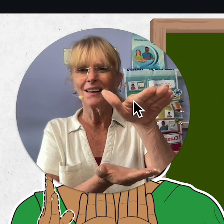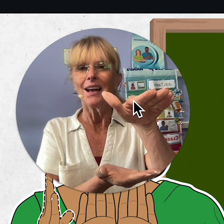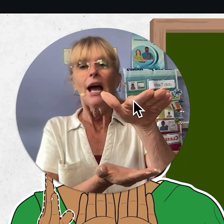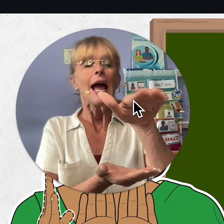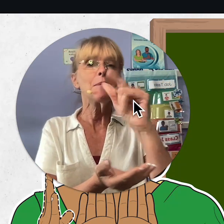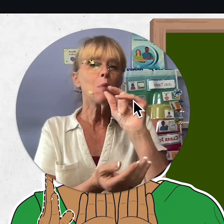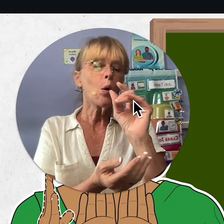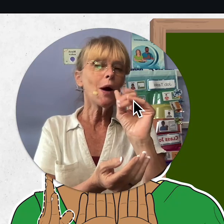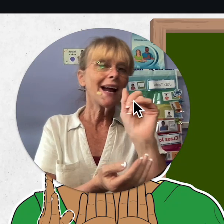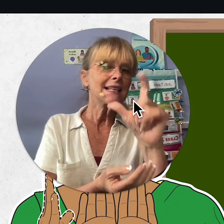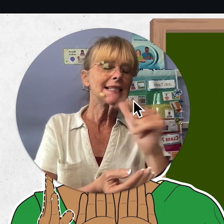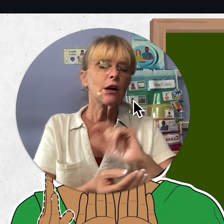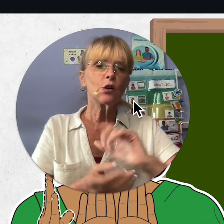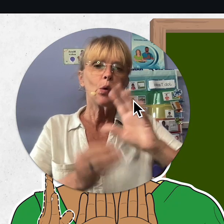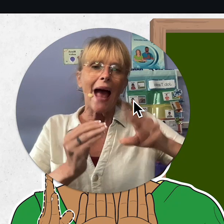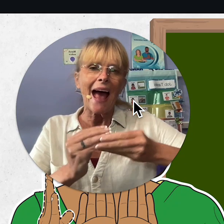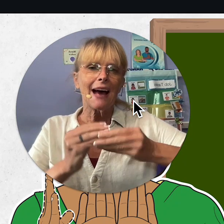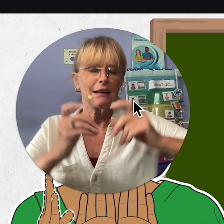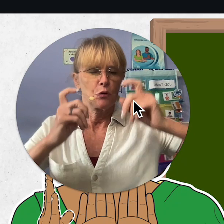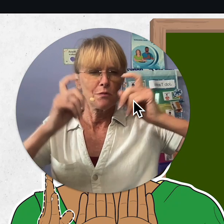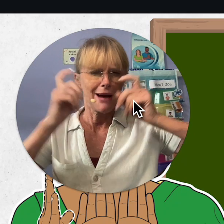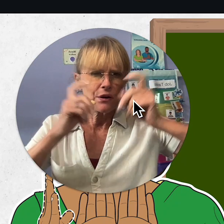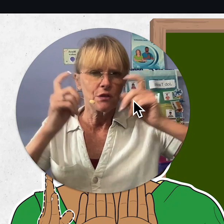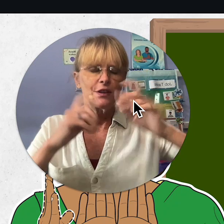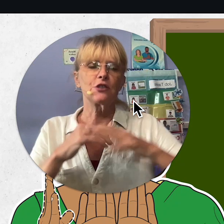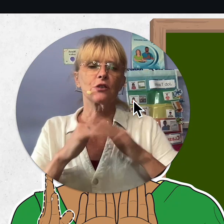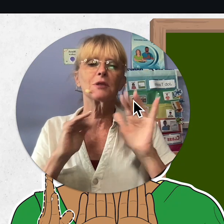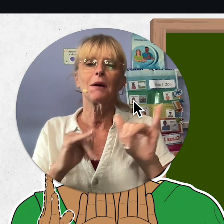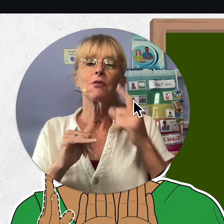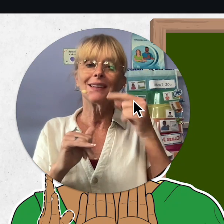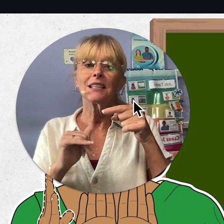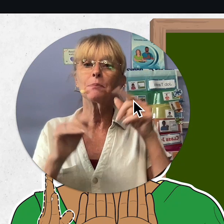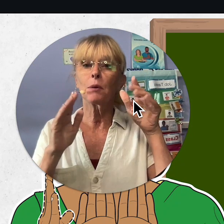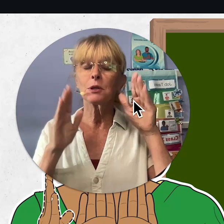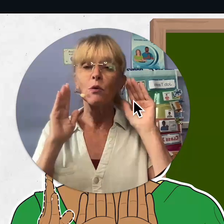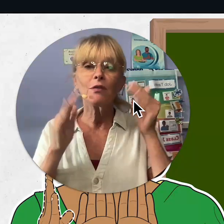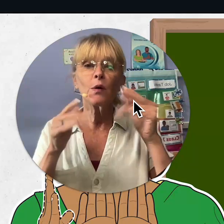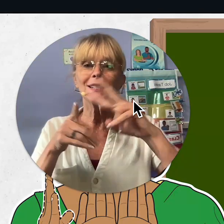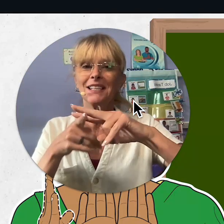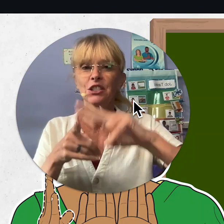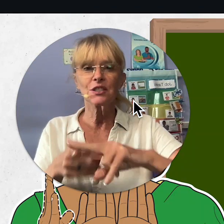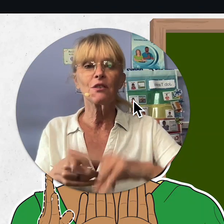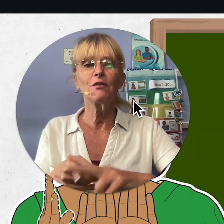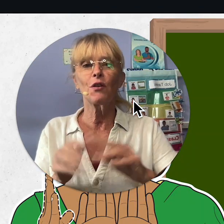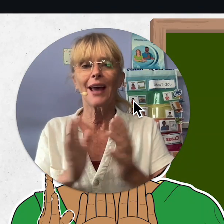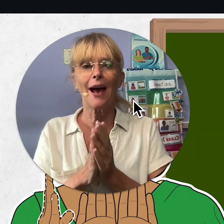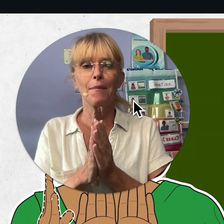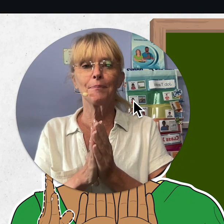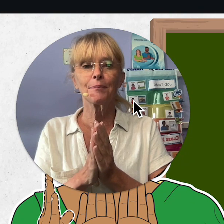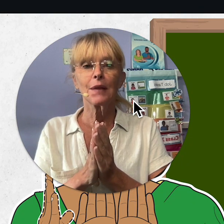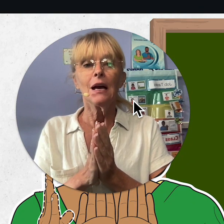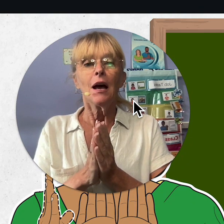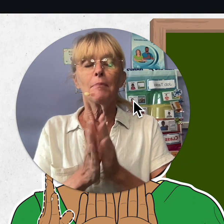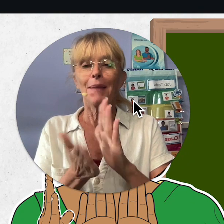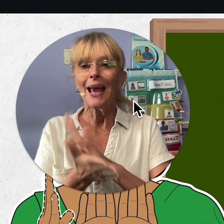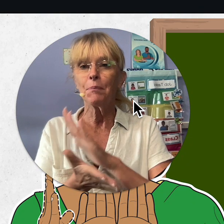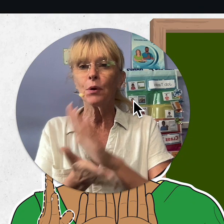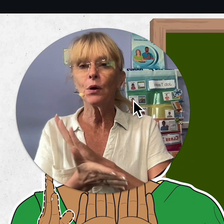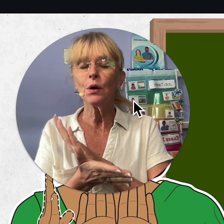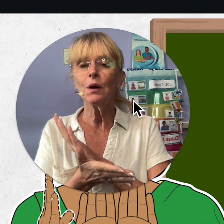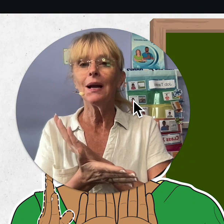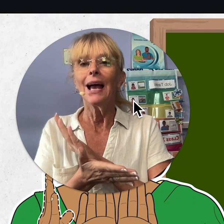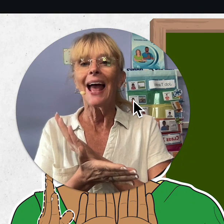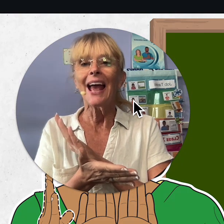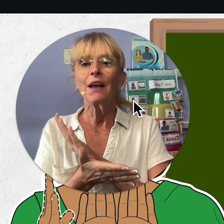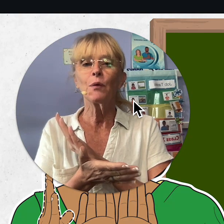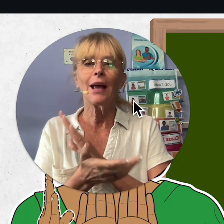Okay? And more ASL, you add grammatical features, but for this purpose, we're focusing just on vocab.